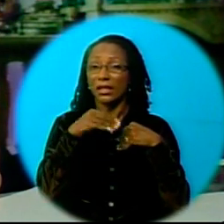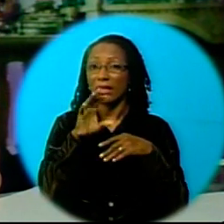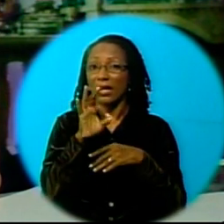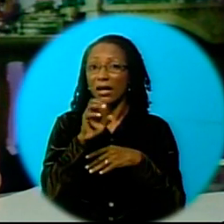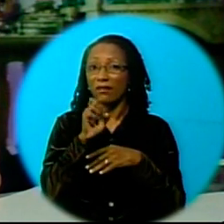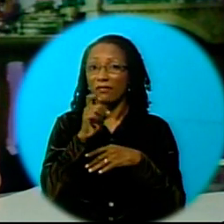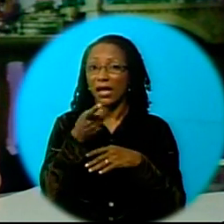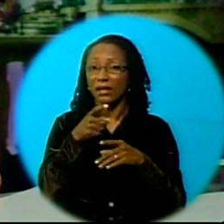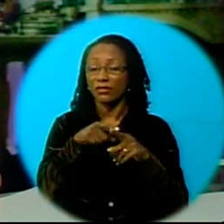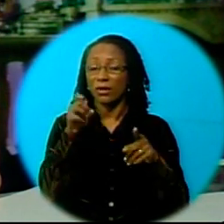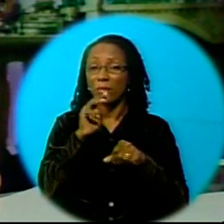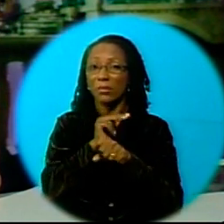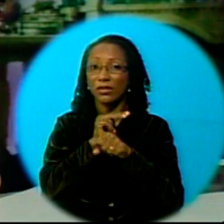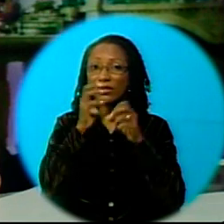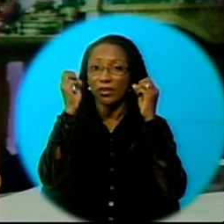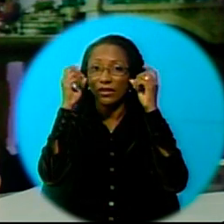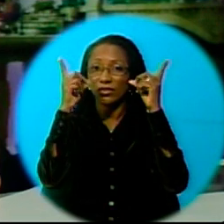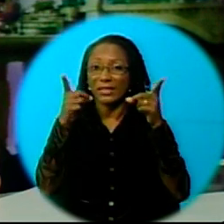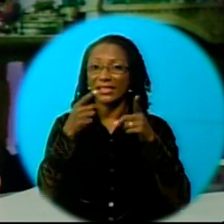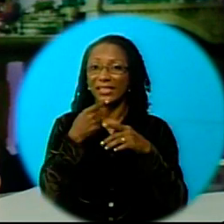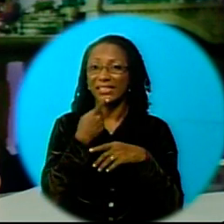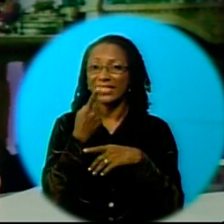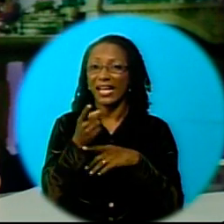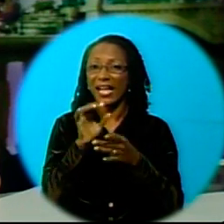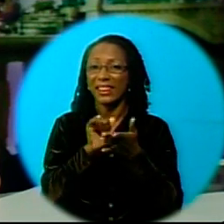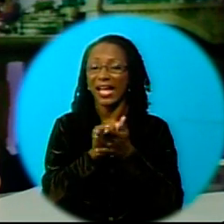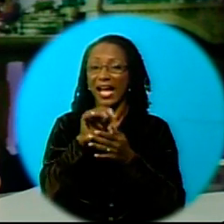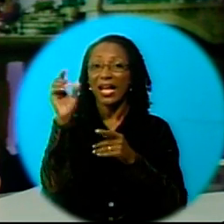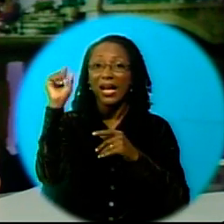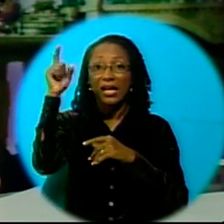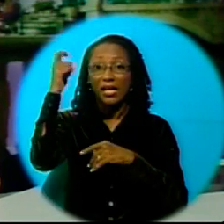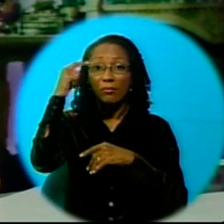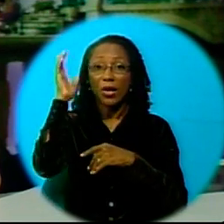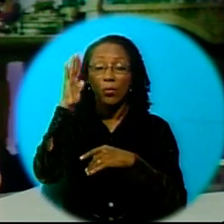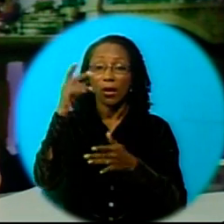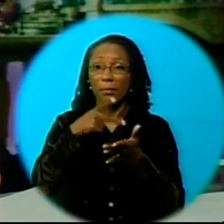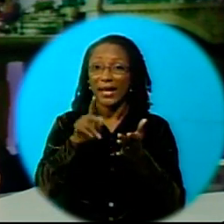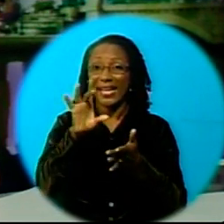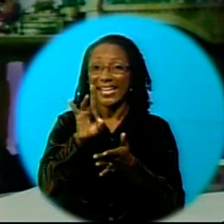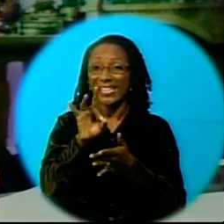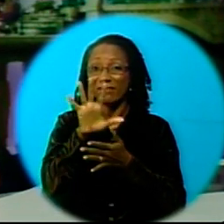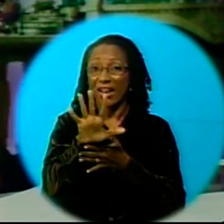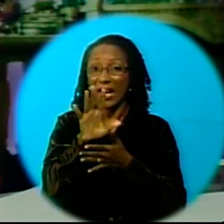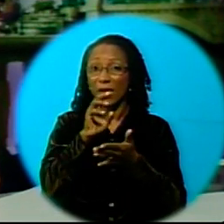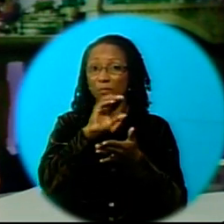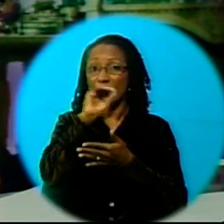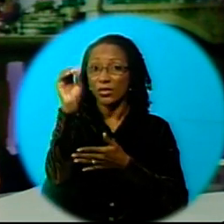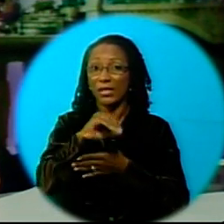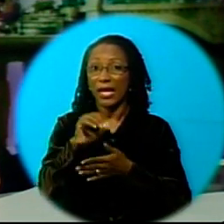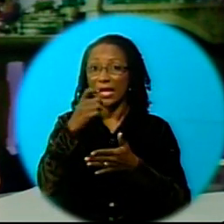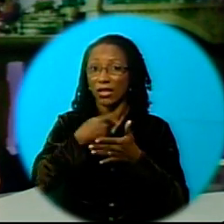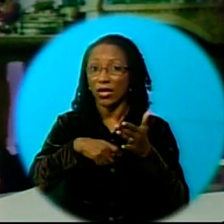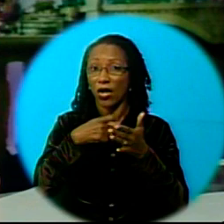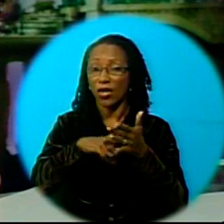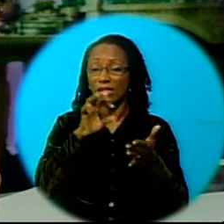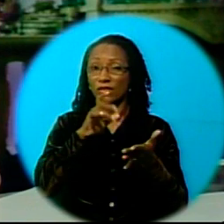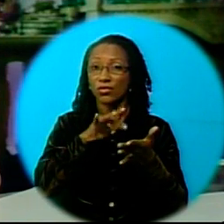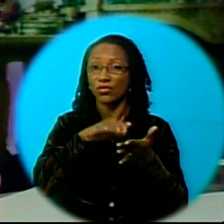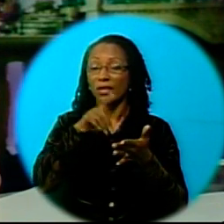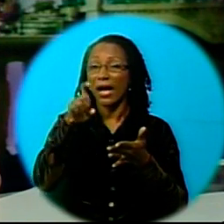Barbados indicating that the government will be paying 85% of the cost and that students are expected to cover the